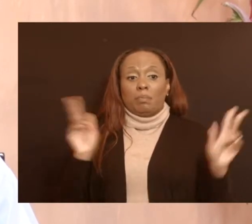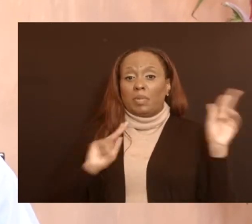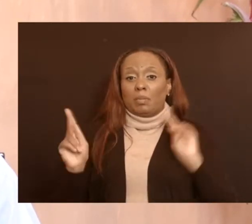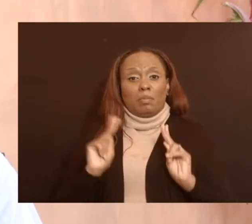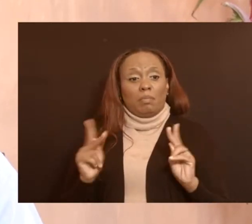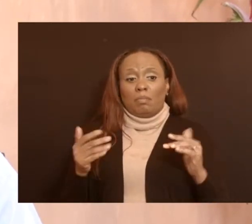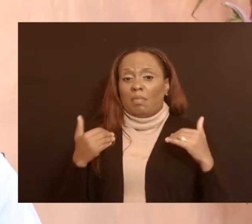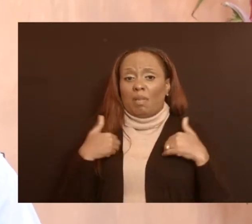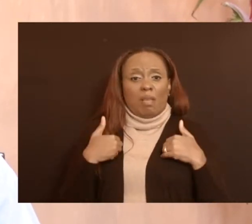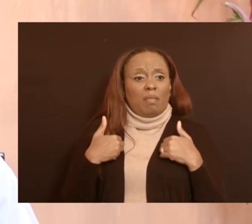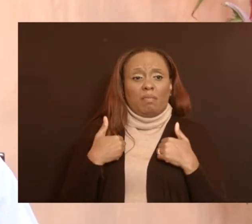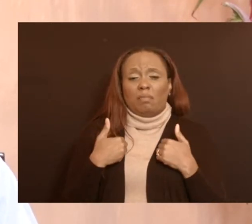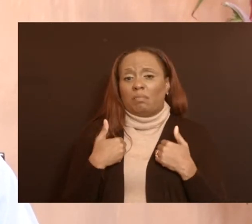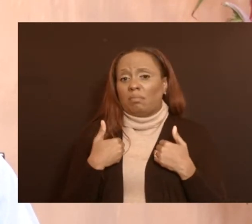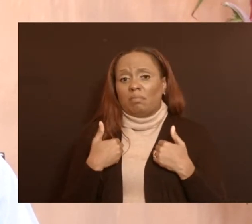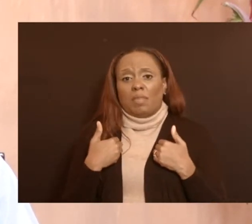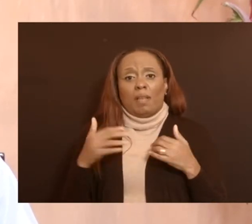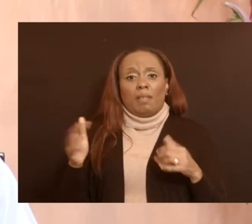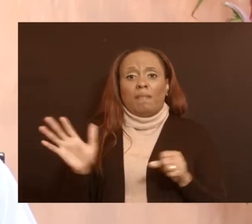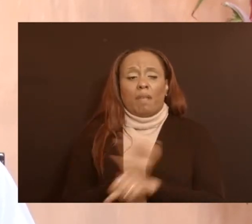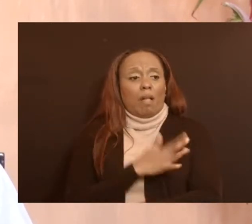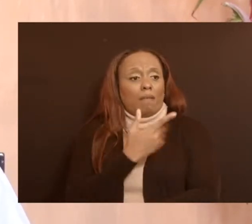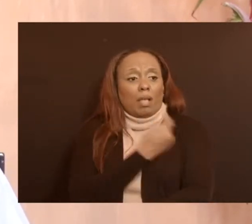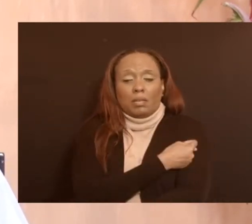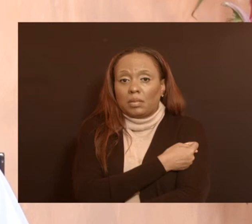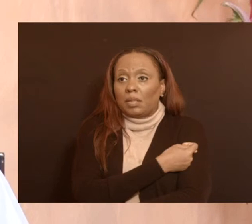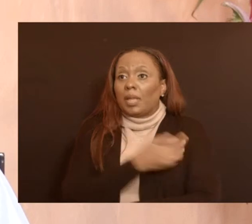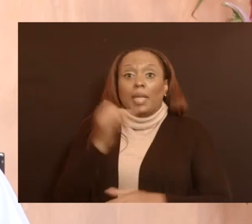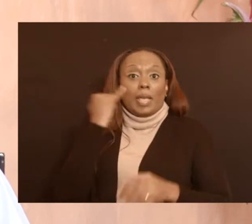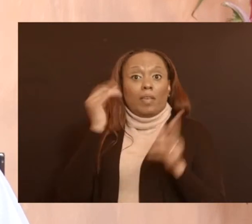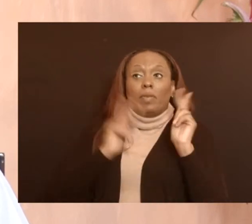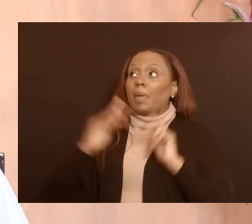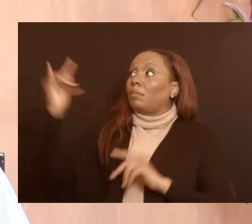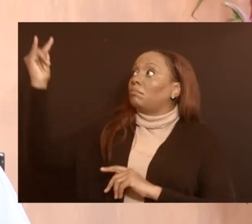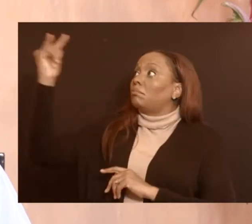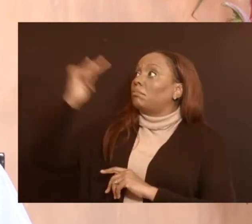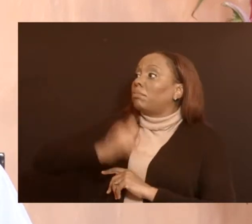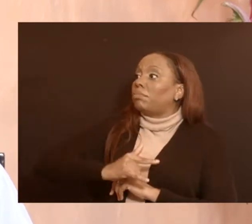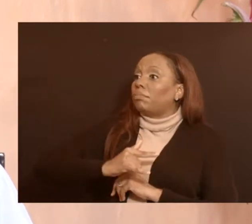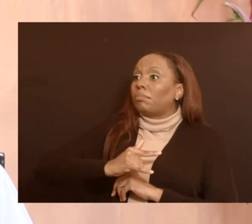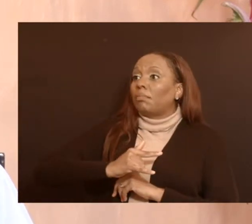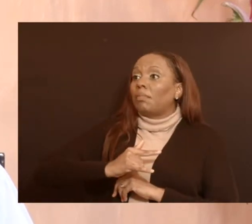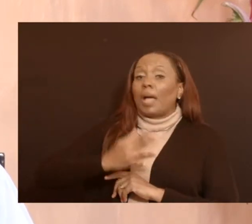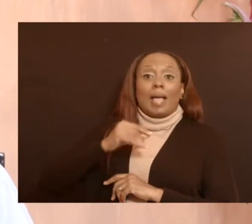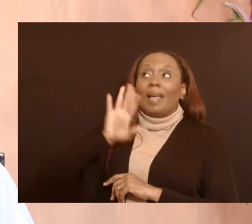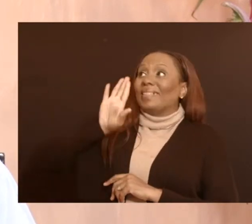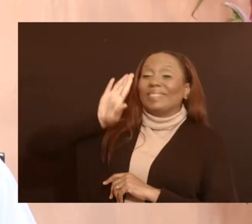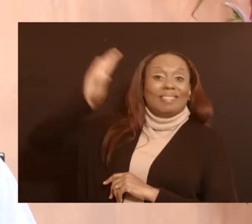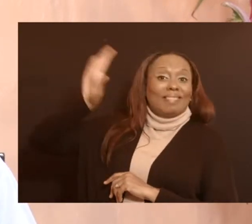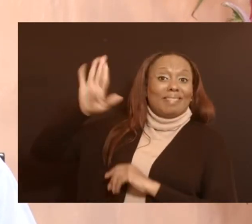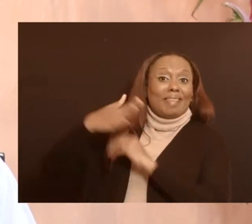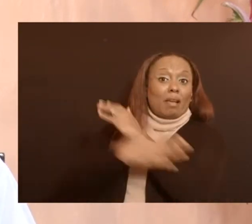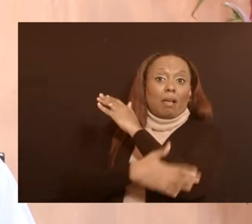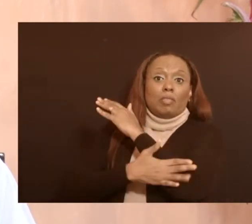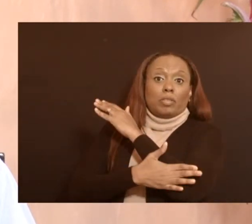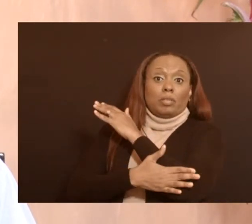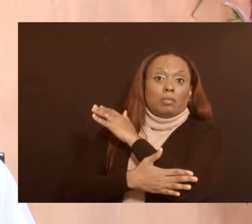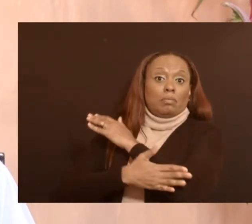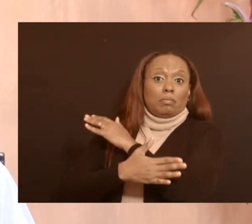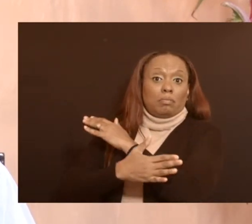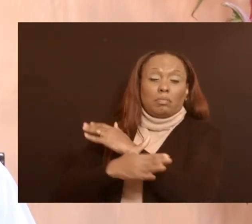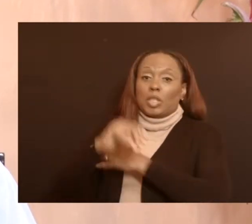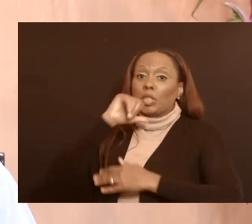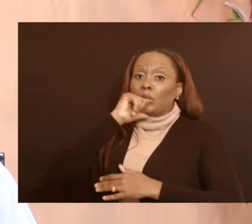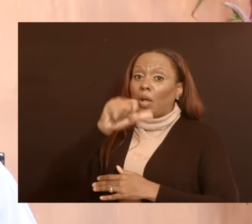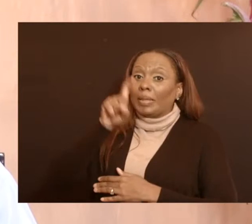vaccinated, who come from countries where mask wearing is no longer required. It is required in Barbados for the wearing in